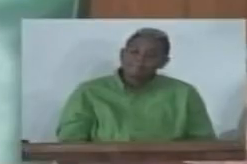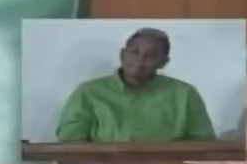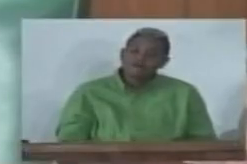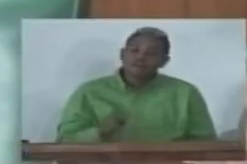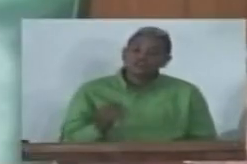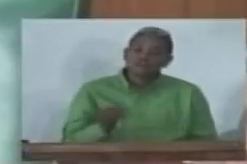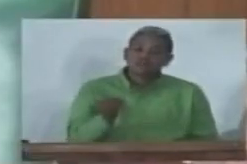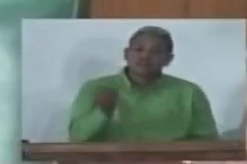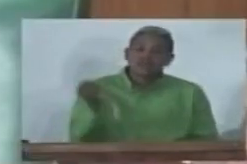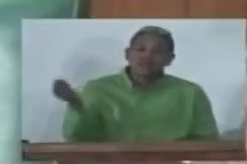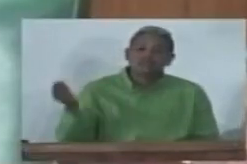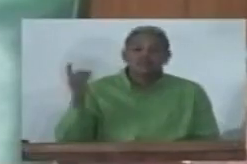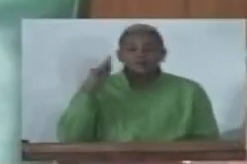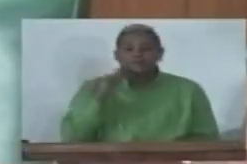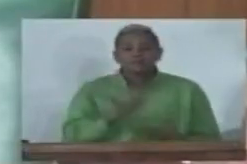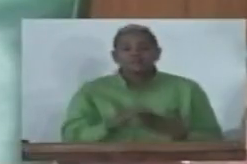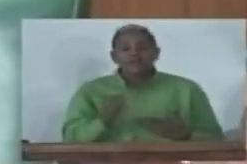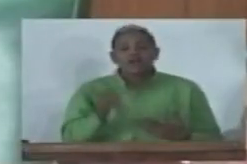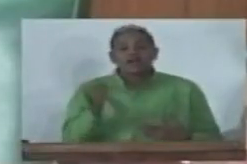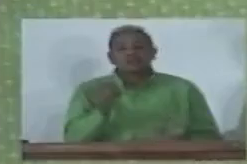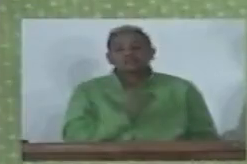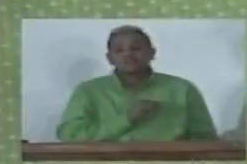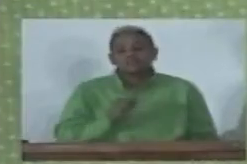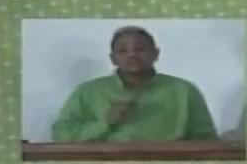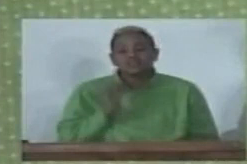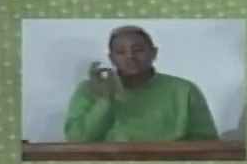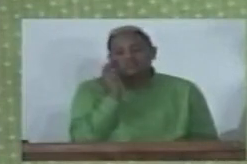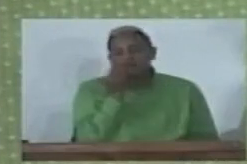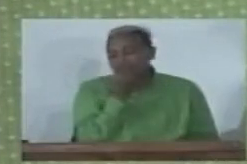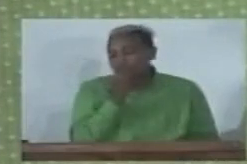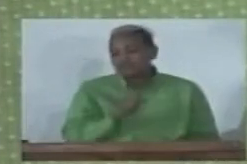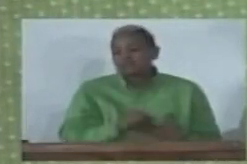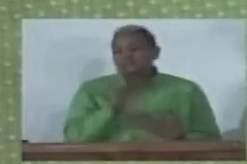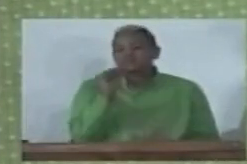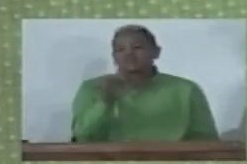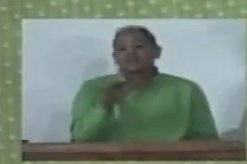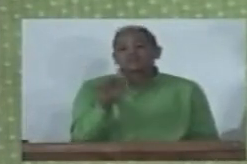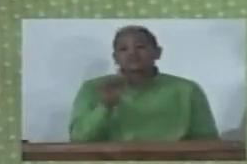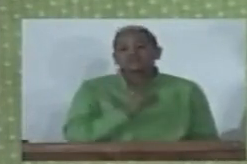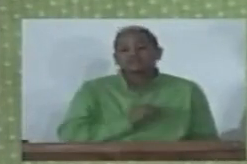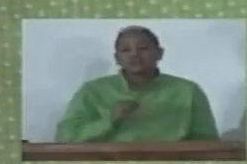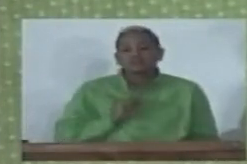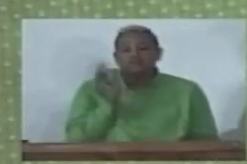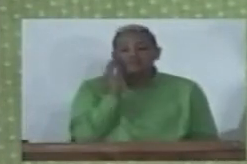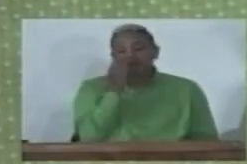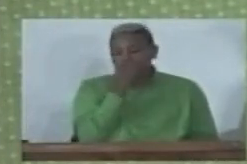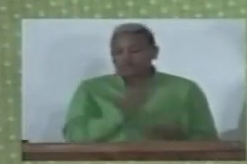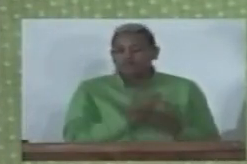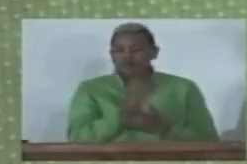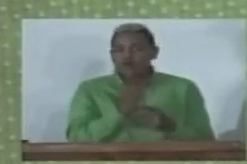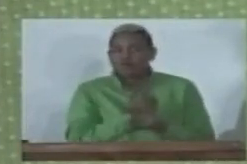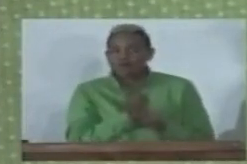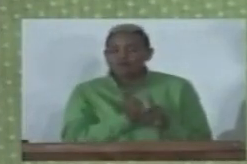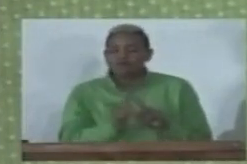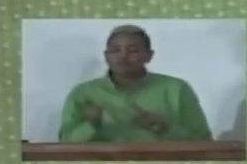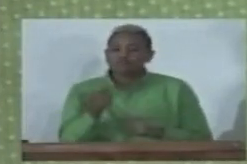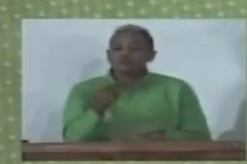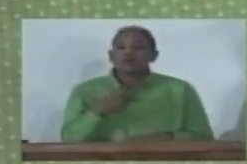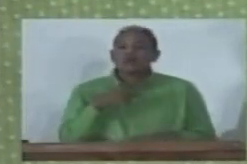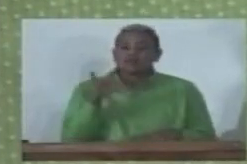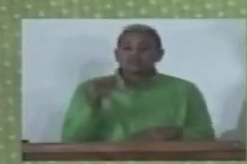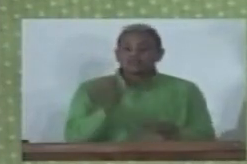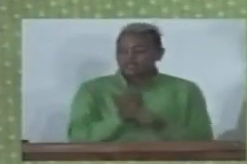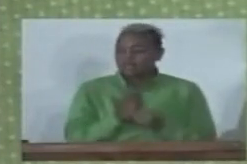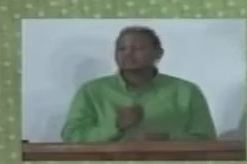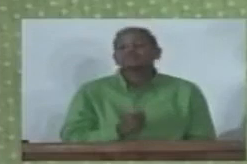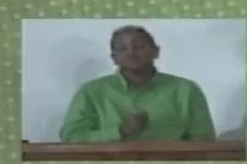Okay. Well, I believe they were handed to Senator Morris before. But they would need to have been sent to Senator Morris by the appropriate method.